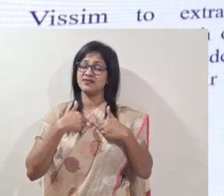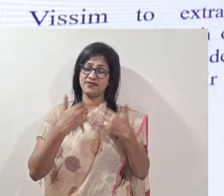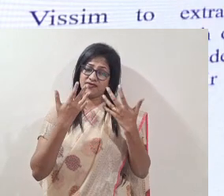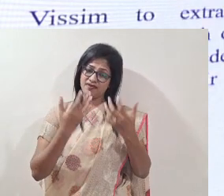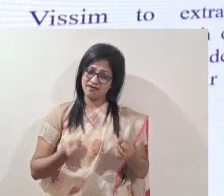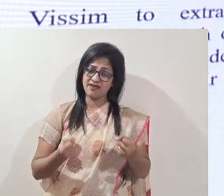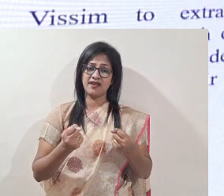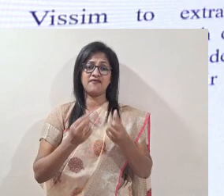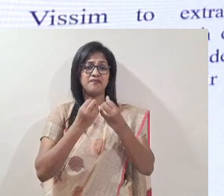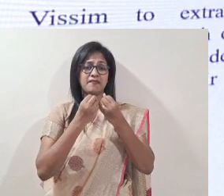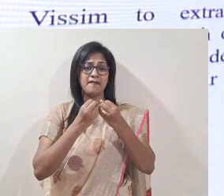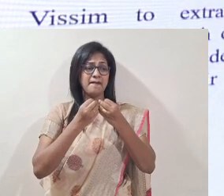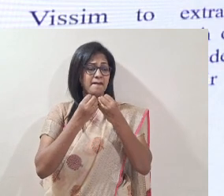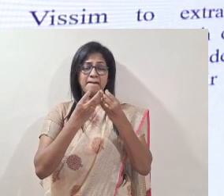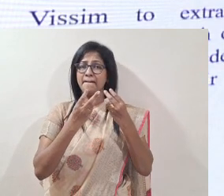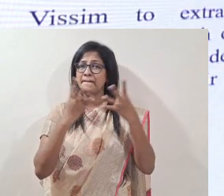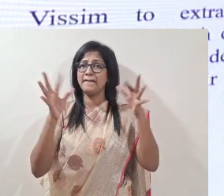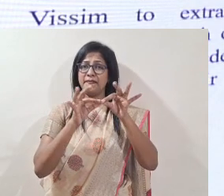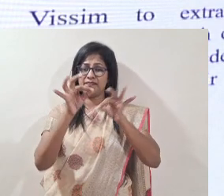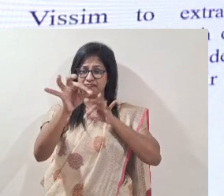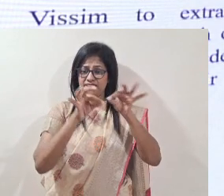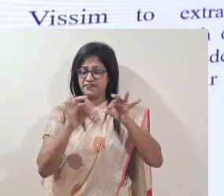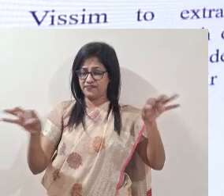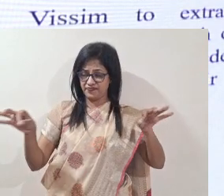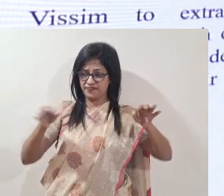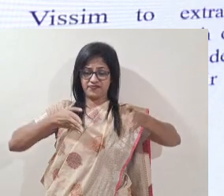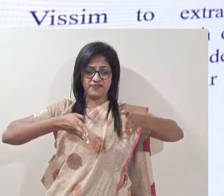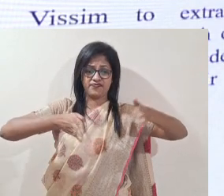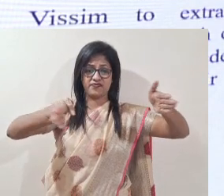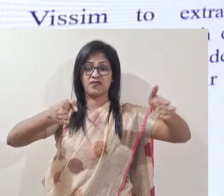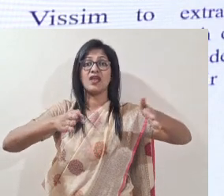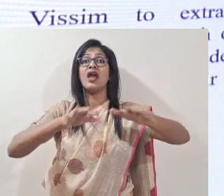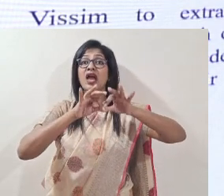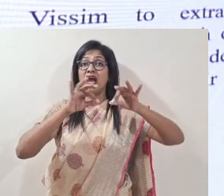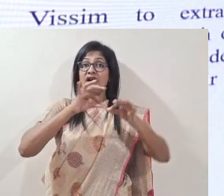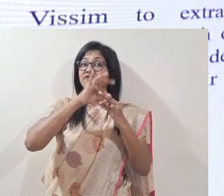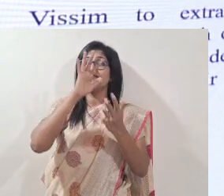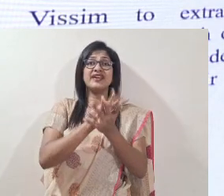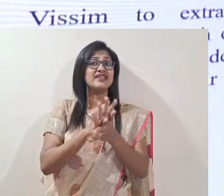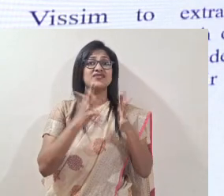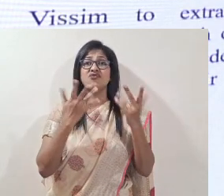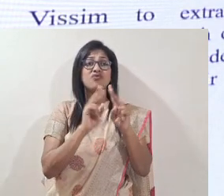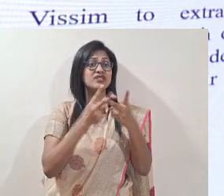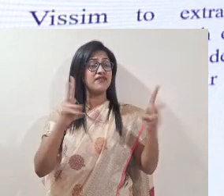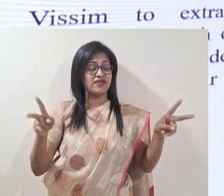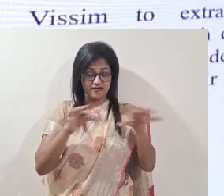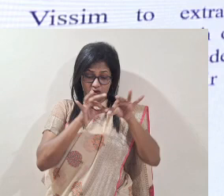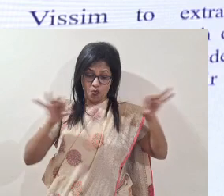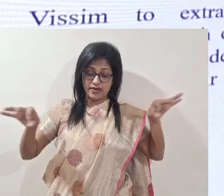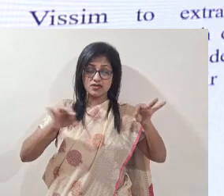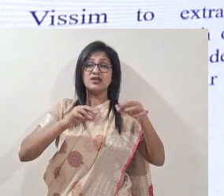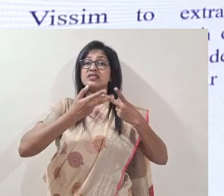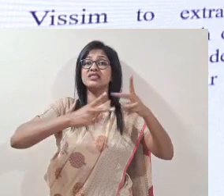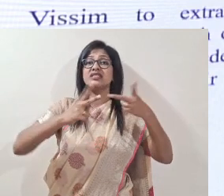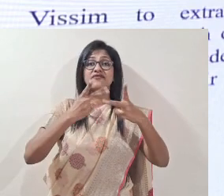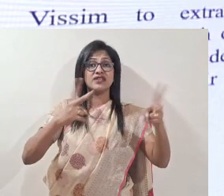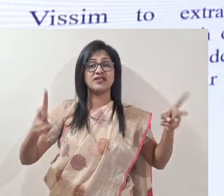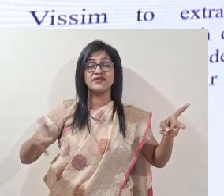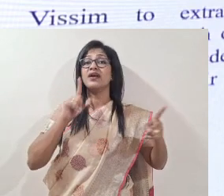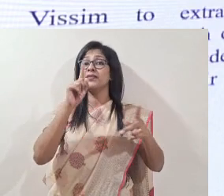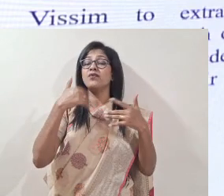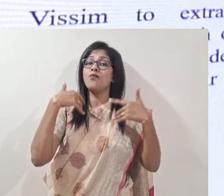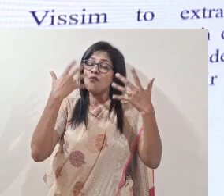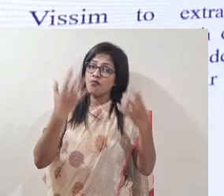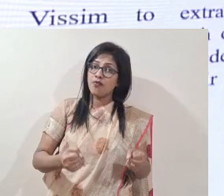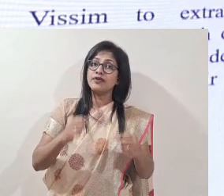have multiple widths of footpaths in an urban area. It's not that the width of the footpath is fixed. So we have to come up with a universal solution which